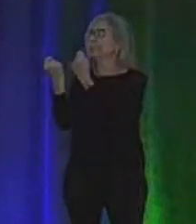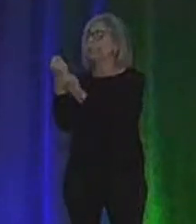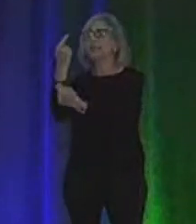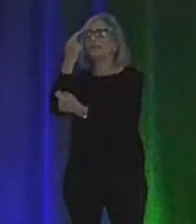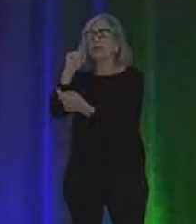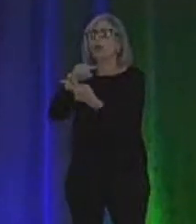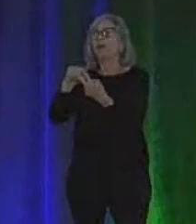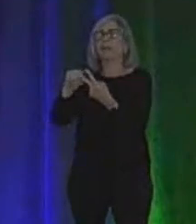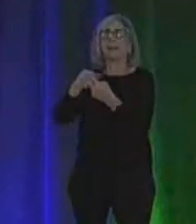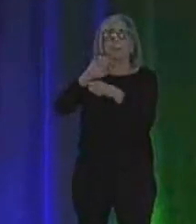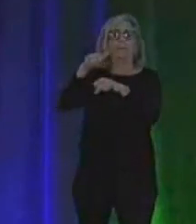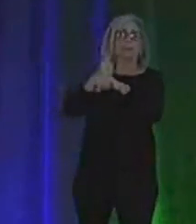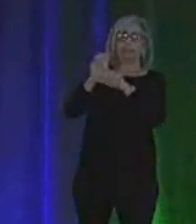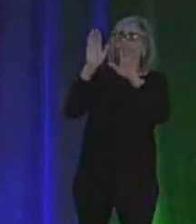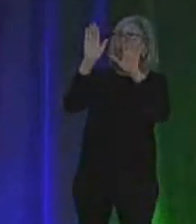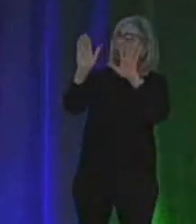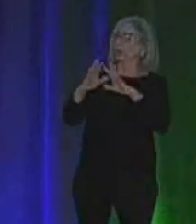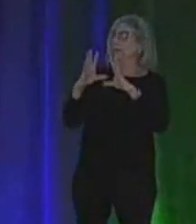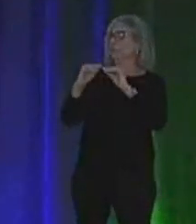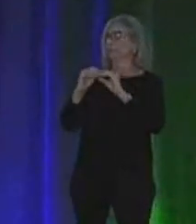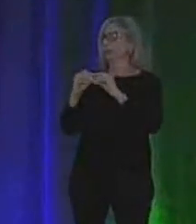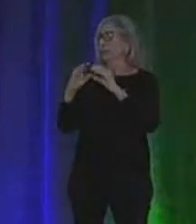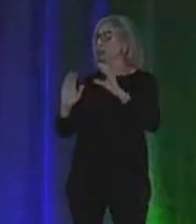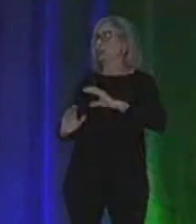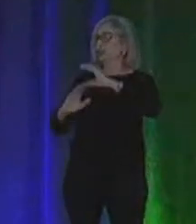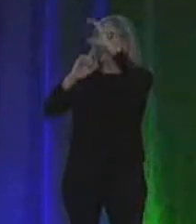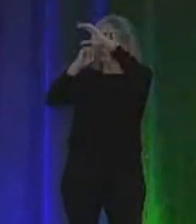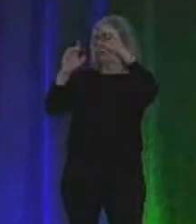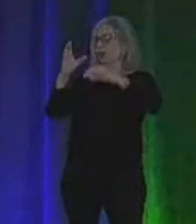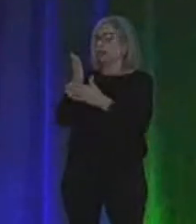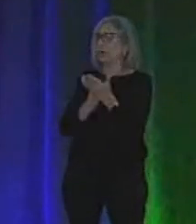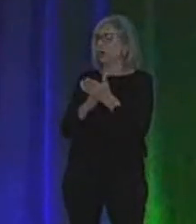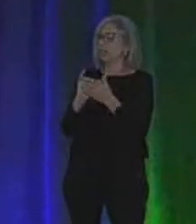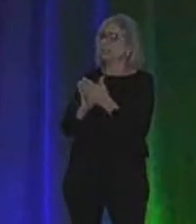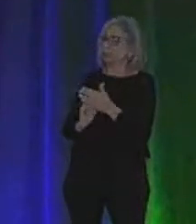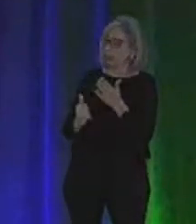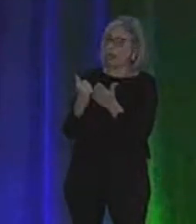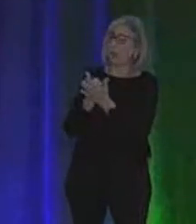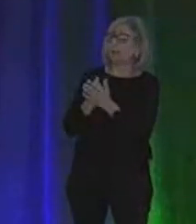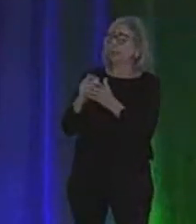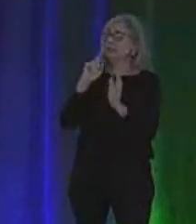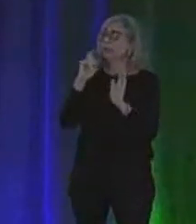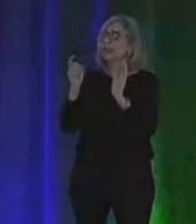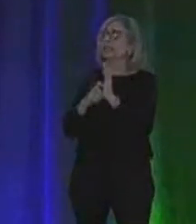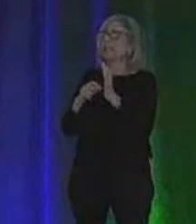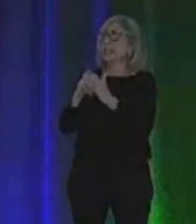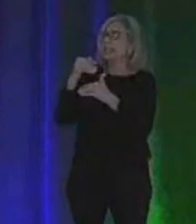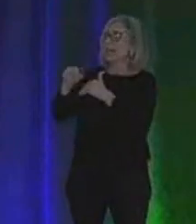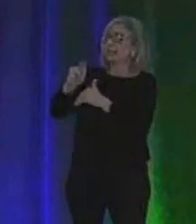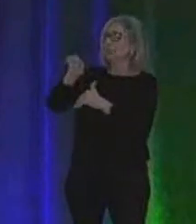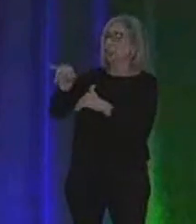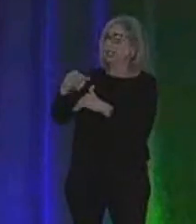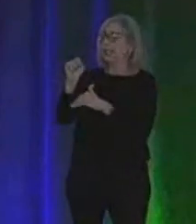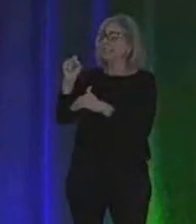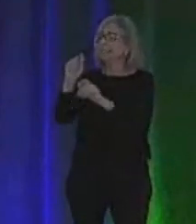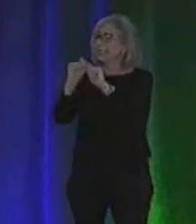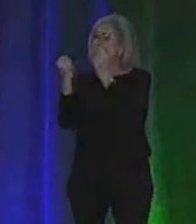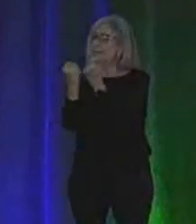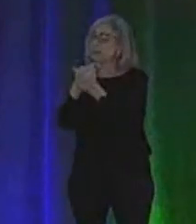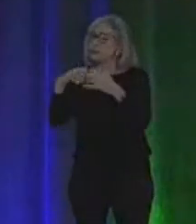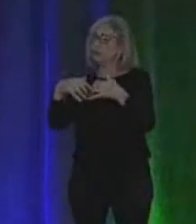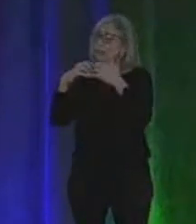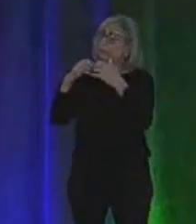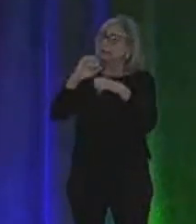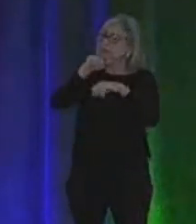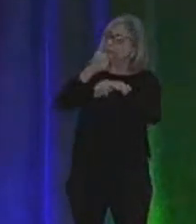for just building great primitives like React Server components that have allowed us to build on top of it. And shout out to the Next.js team for actually building all of